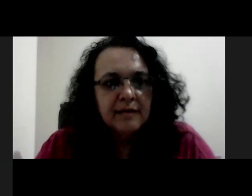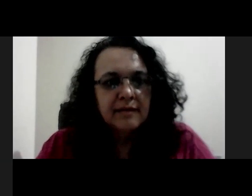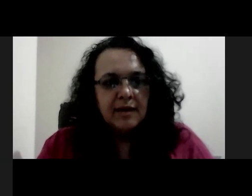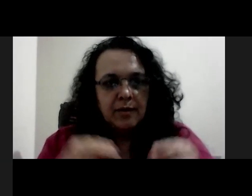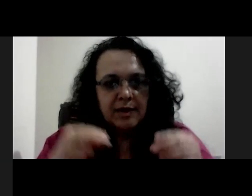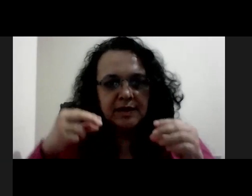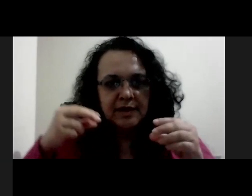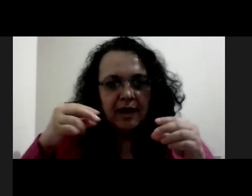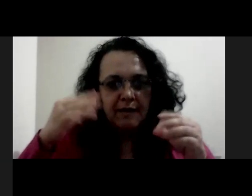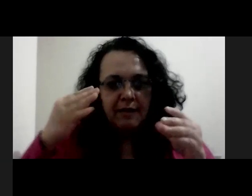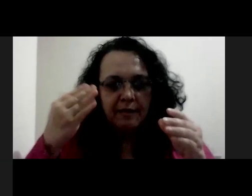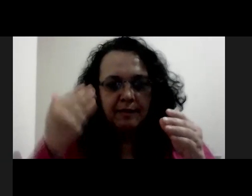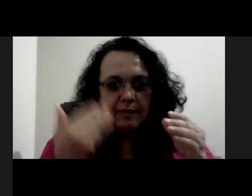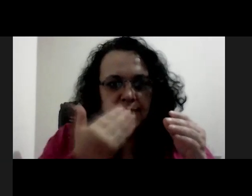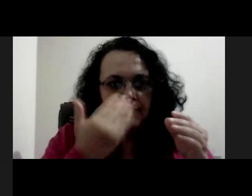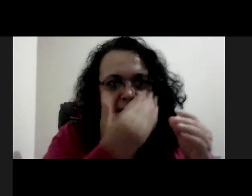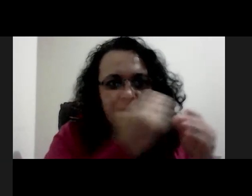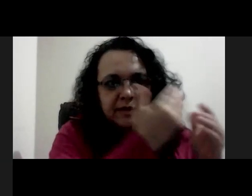zampoña, which is